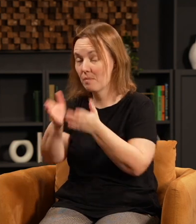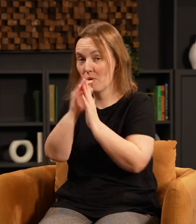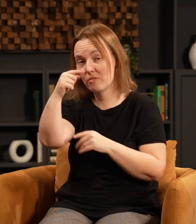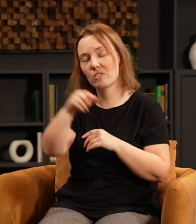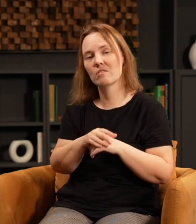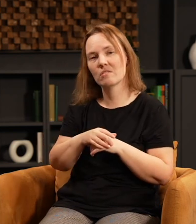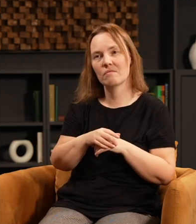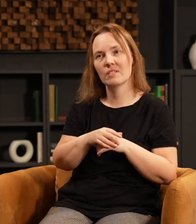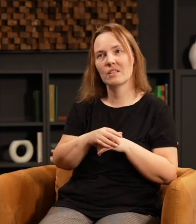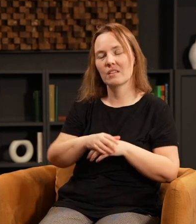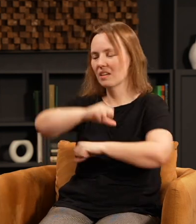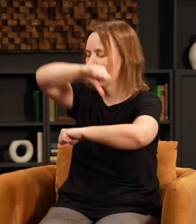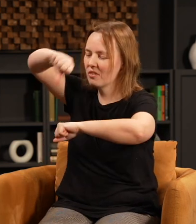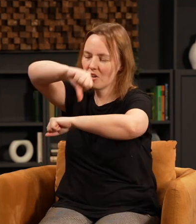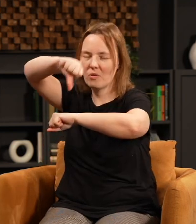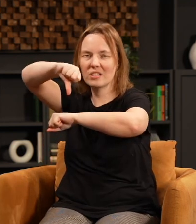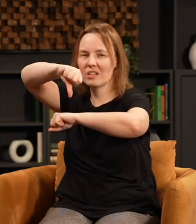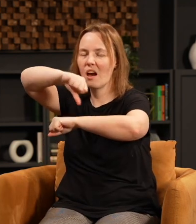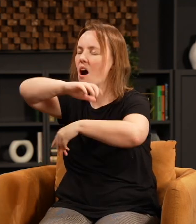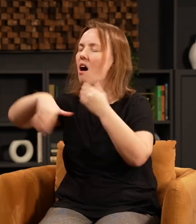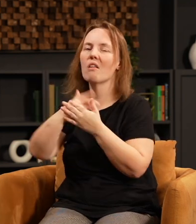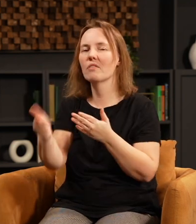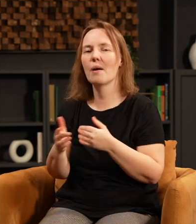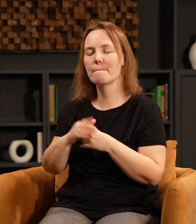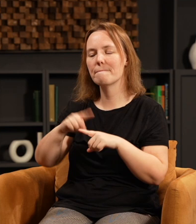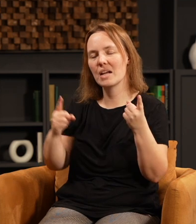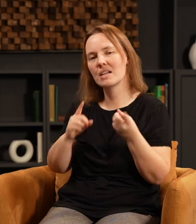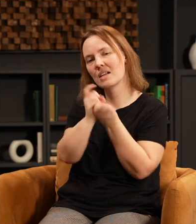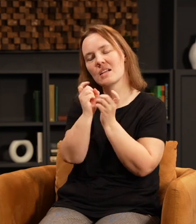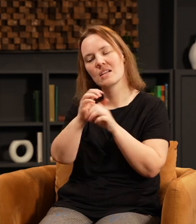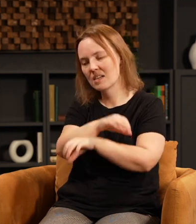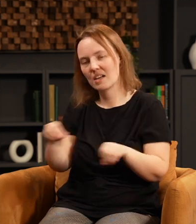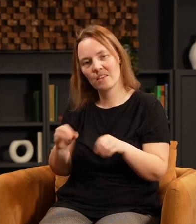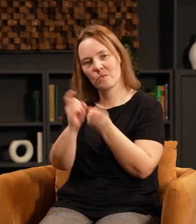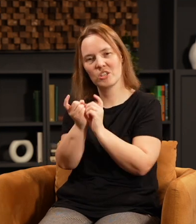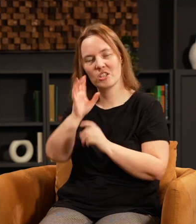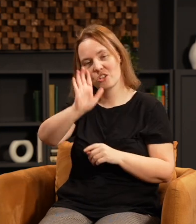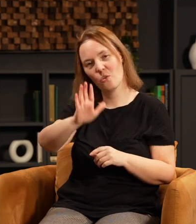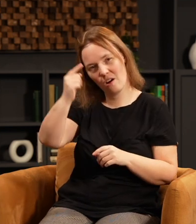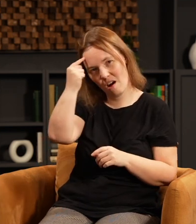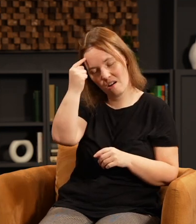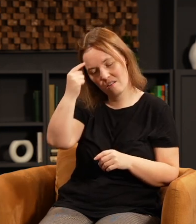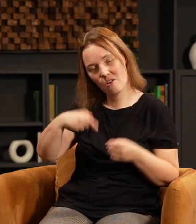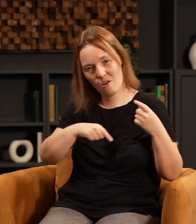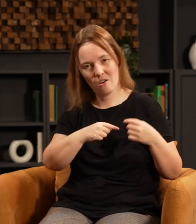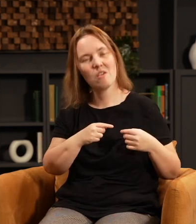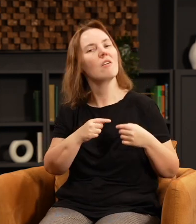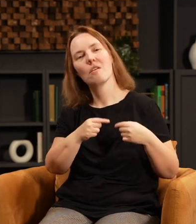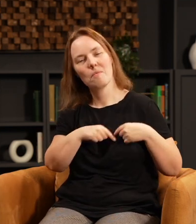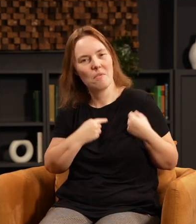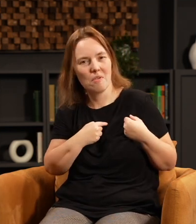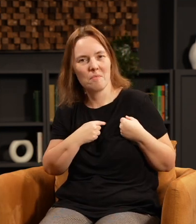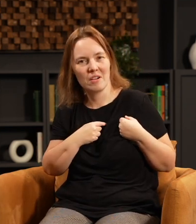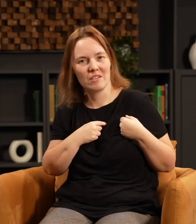can have the anointing all over them, but nothing's going to change in your heart or mind until we are desperate, that we are hungry